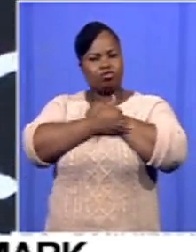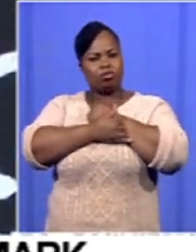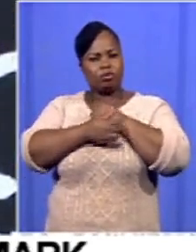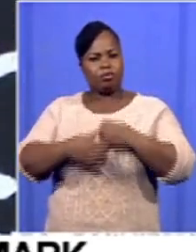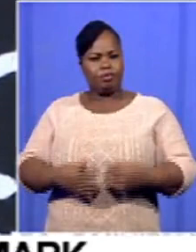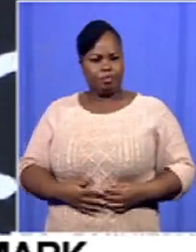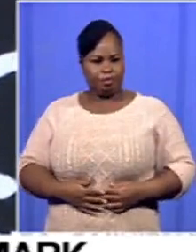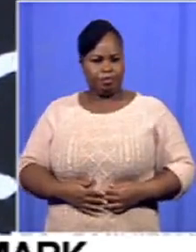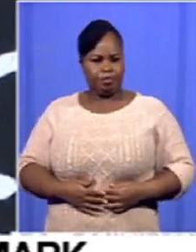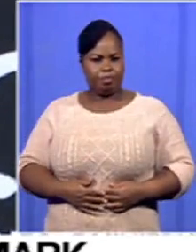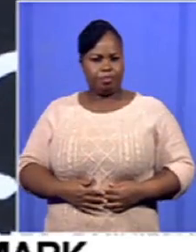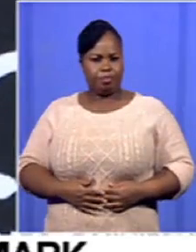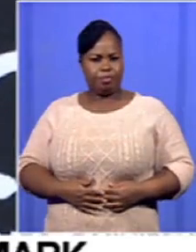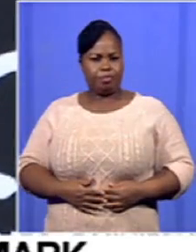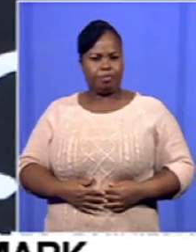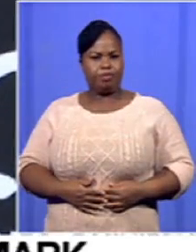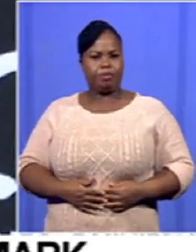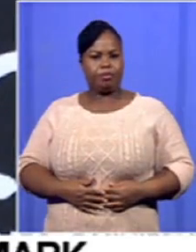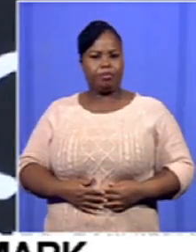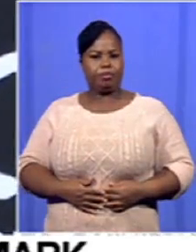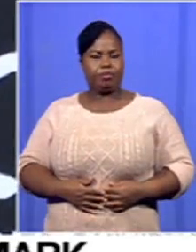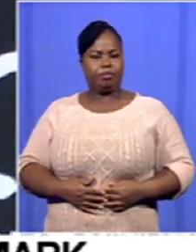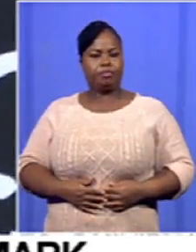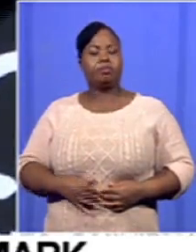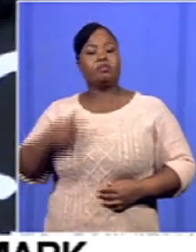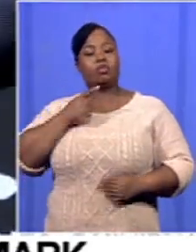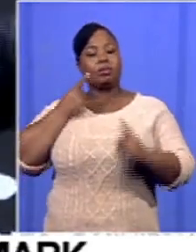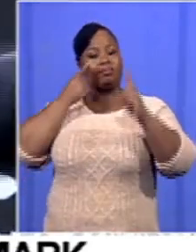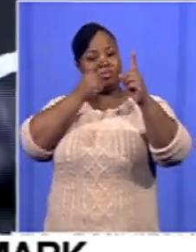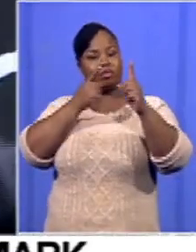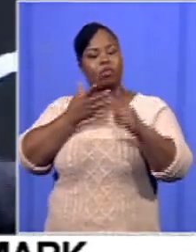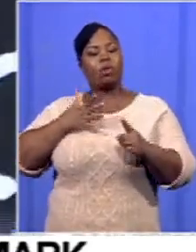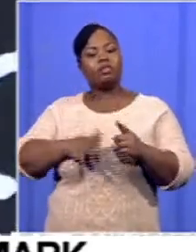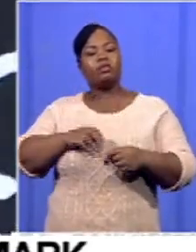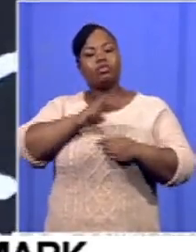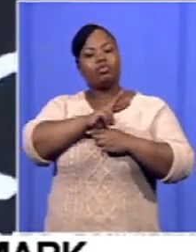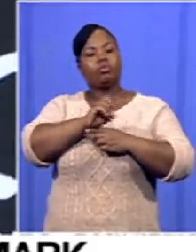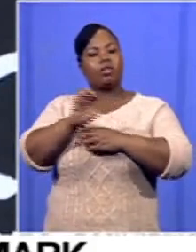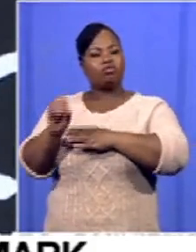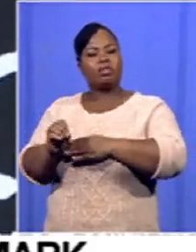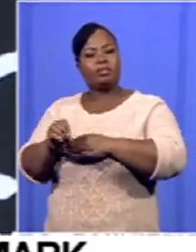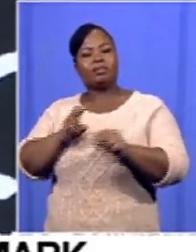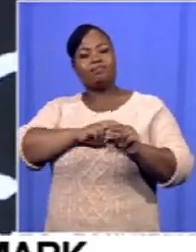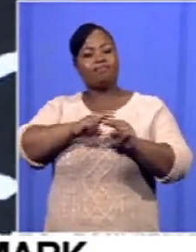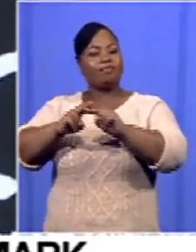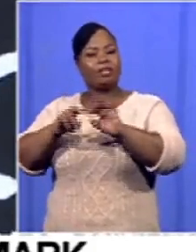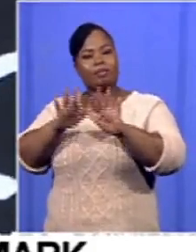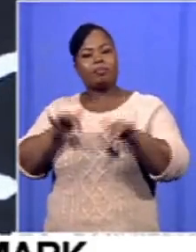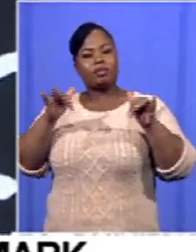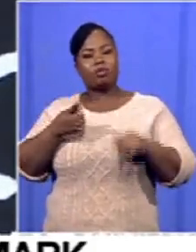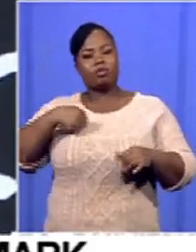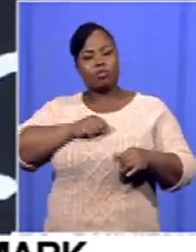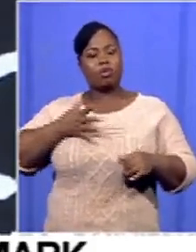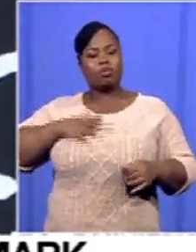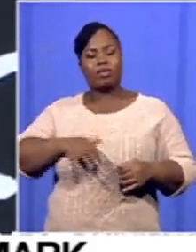the best 200 candidates who are going to go into parliament. We are searching for 3.5